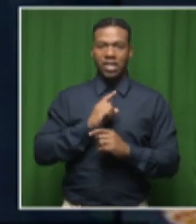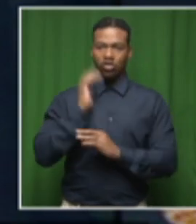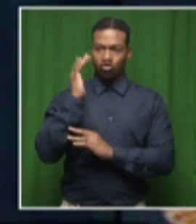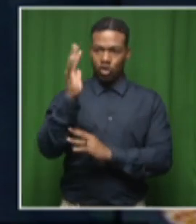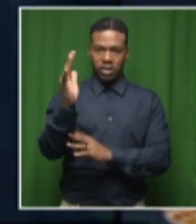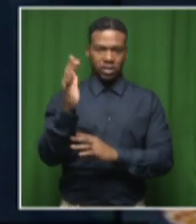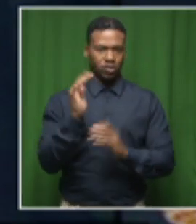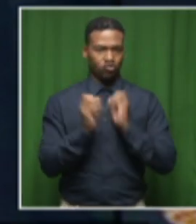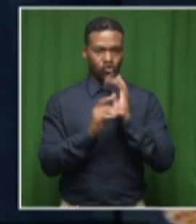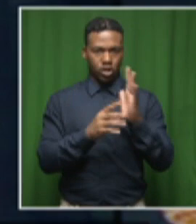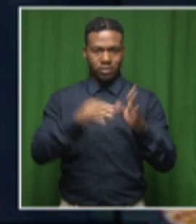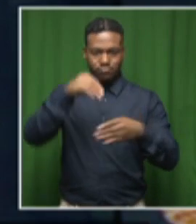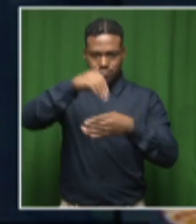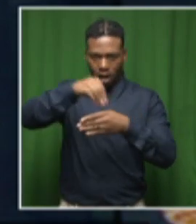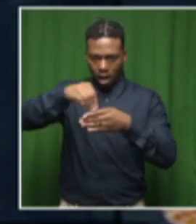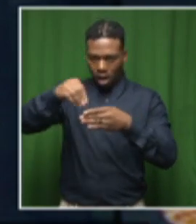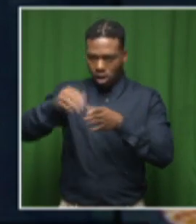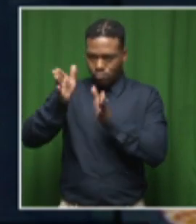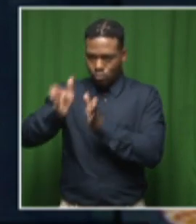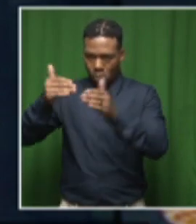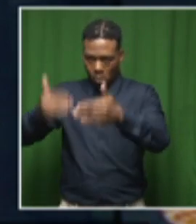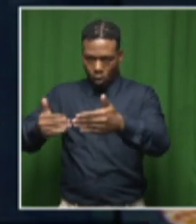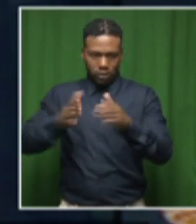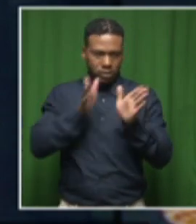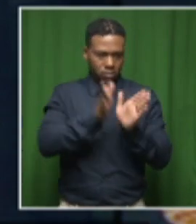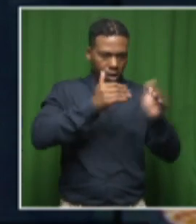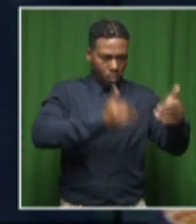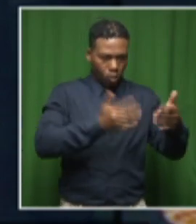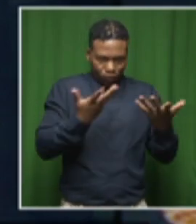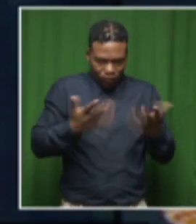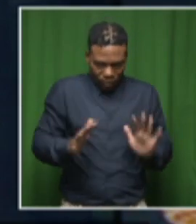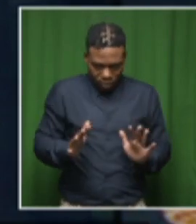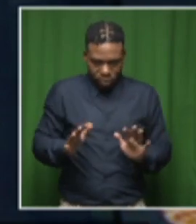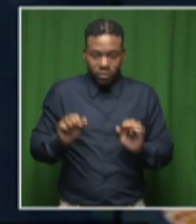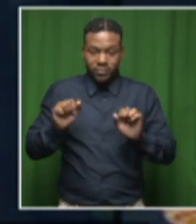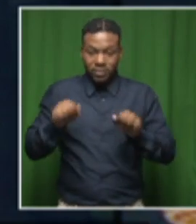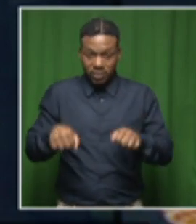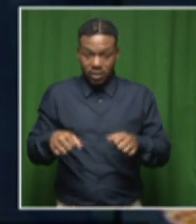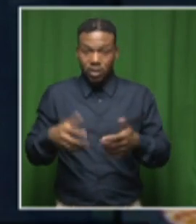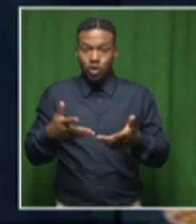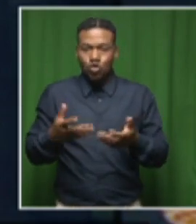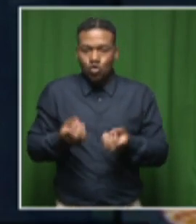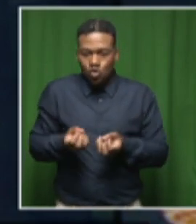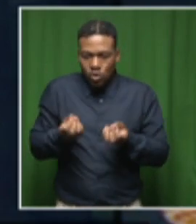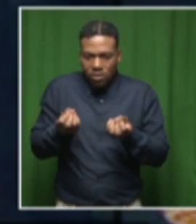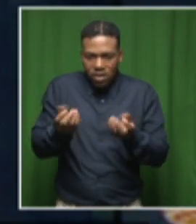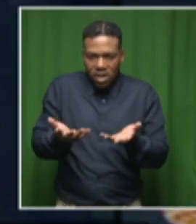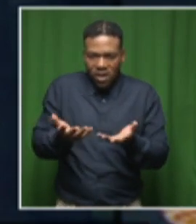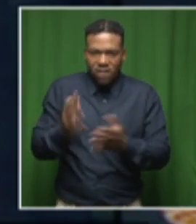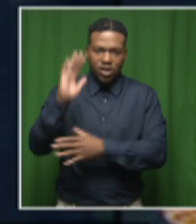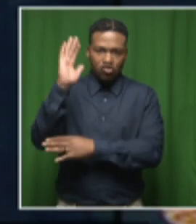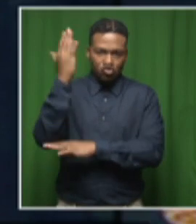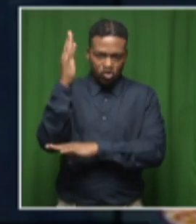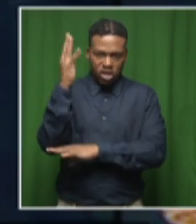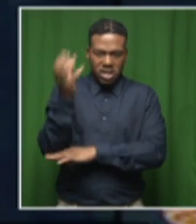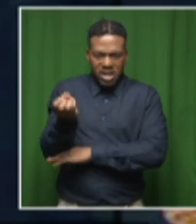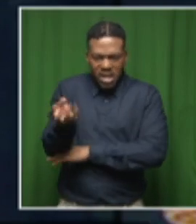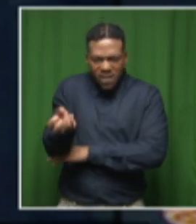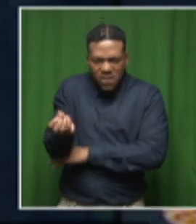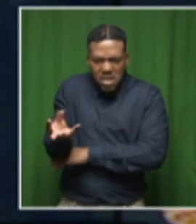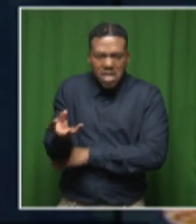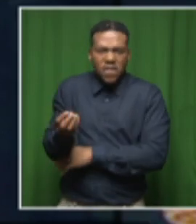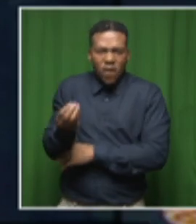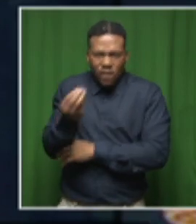have 34,000 trees. They're planted in blocks, and so what happens is you kind of give the trees nutrients and water